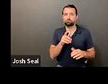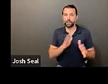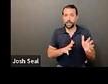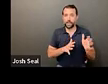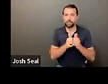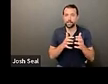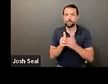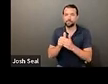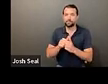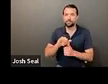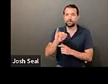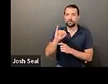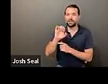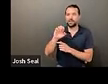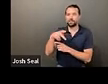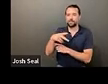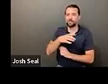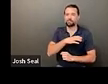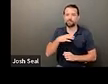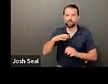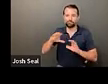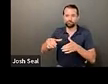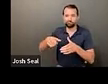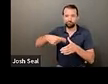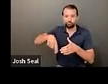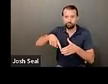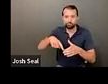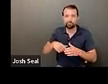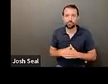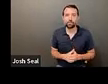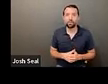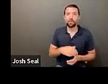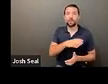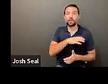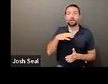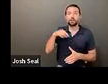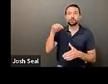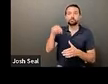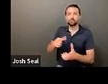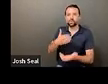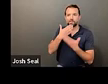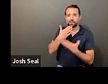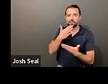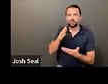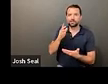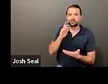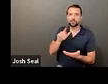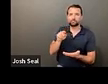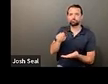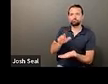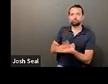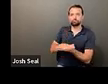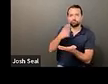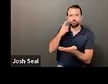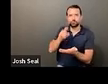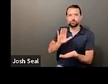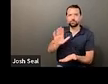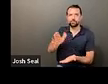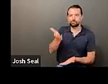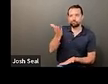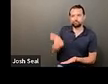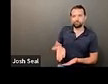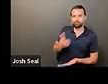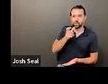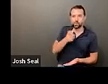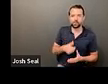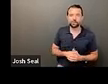recognize the individuals who wrote this committee, who wrote this manual, and you can see who those individuals are. There is